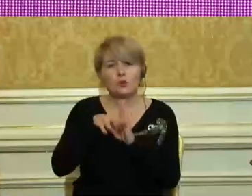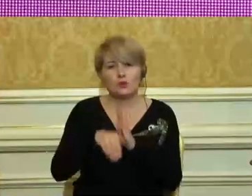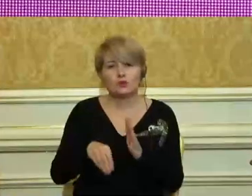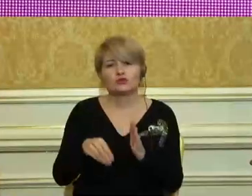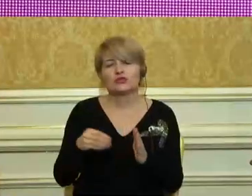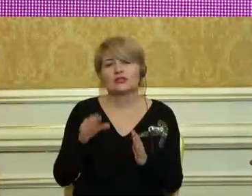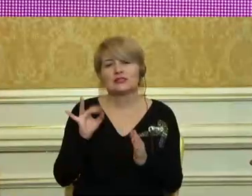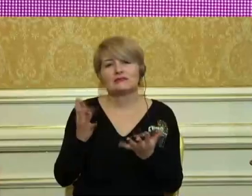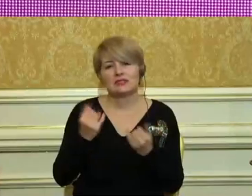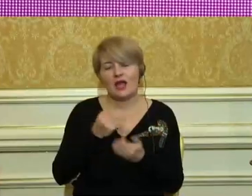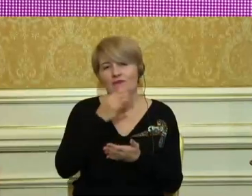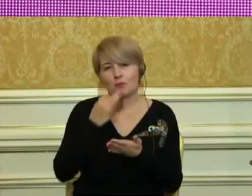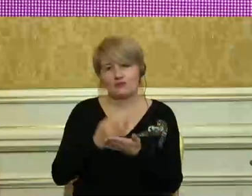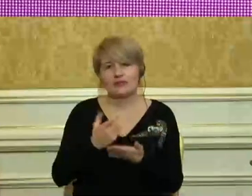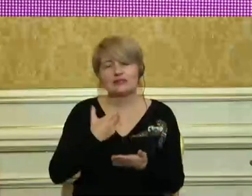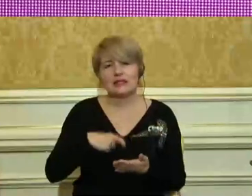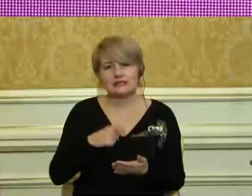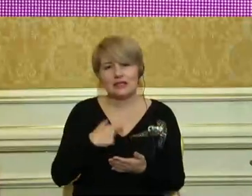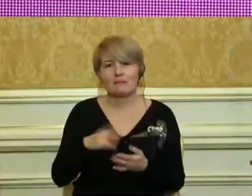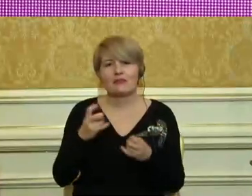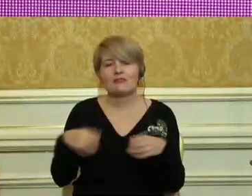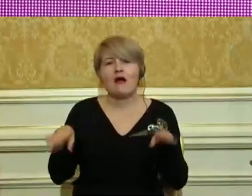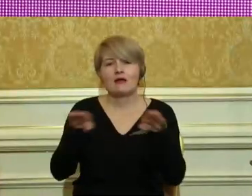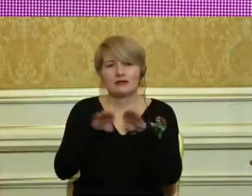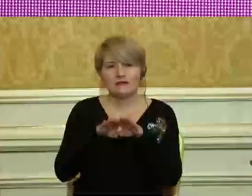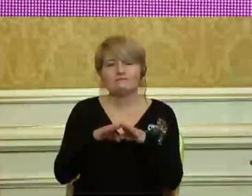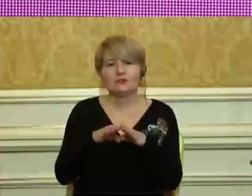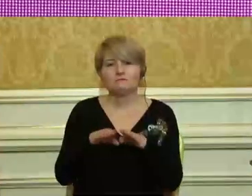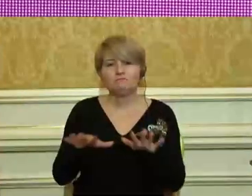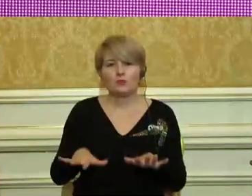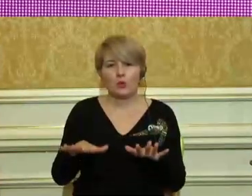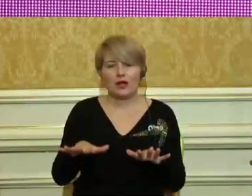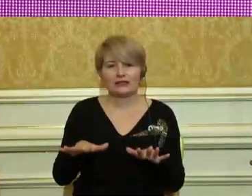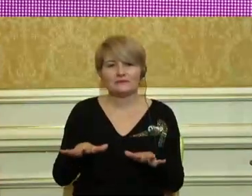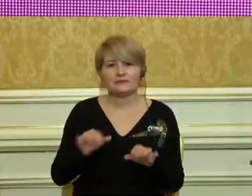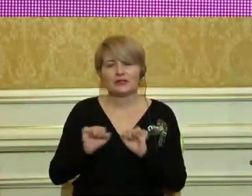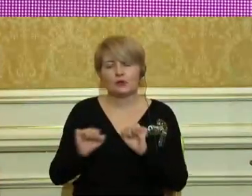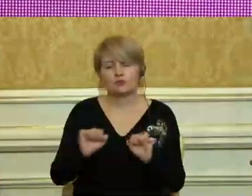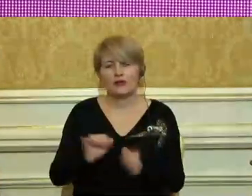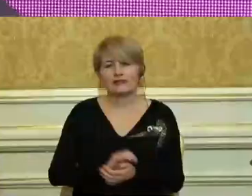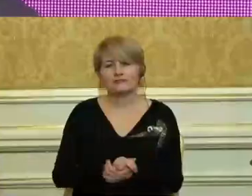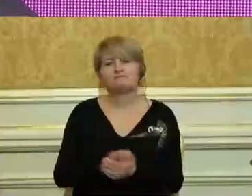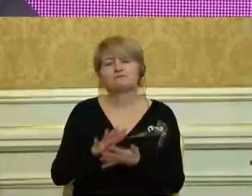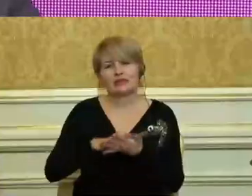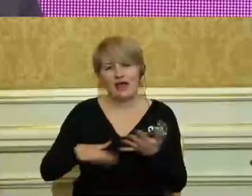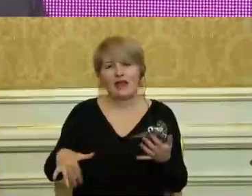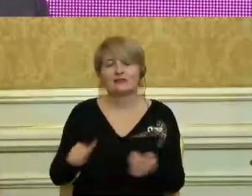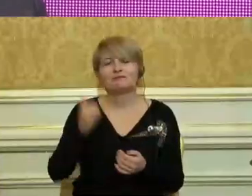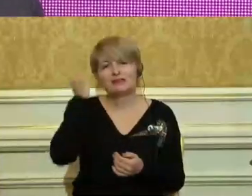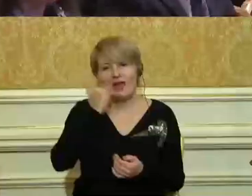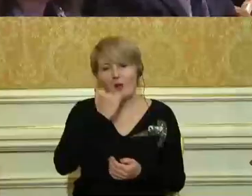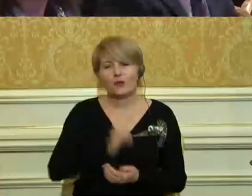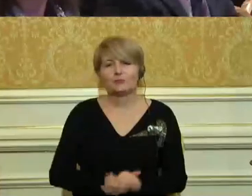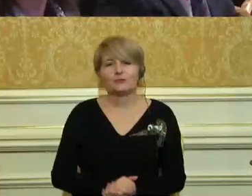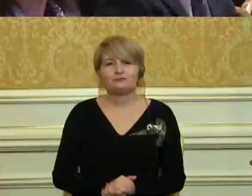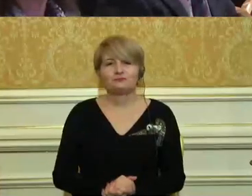women deputies, those who took the responsibility for the very important things. So, well, let's move on, and let's not to stop.